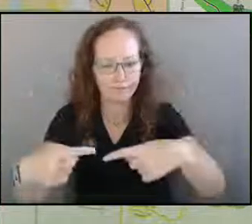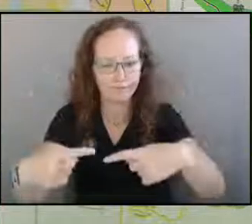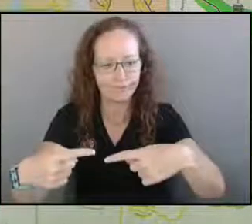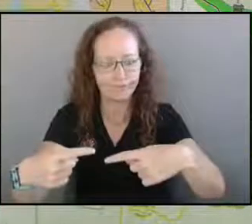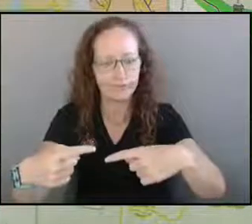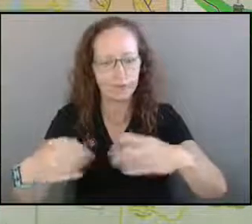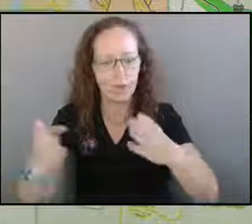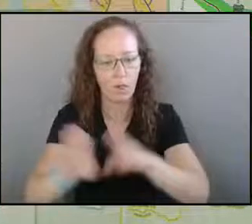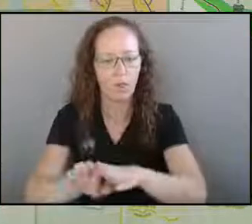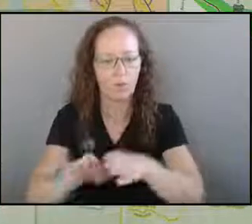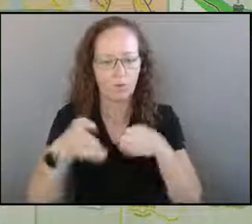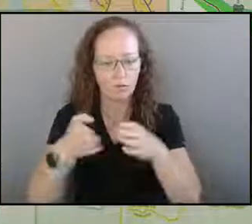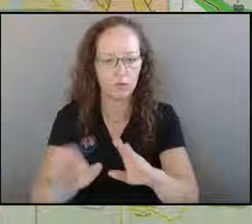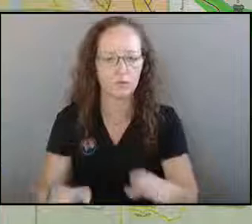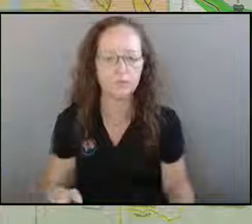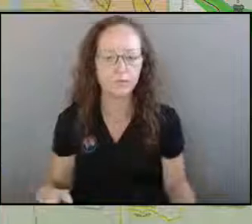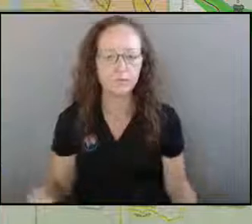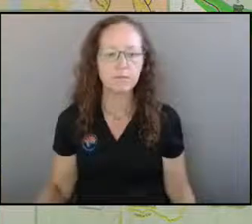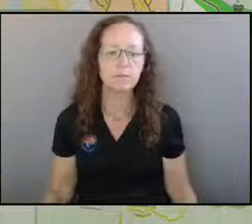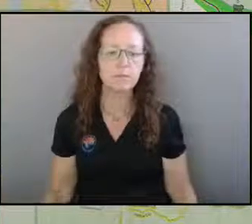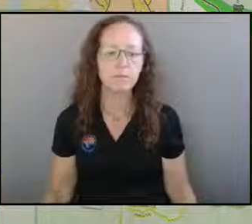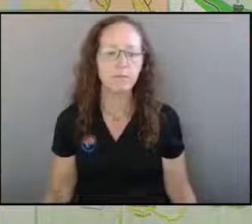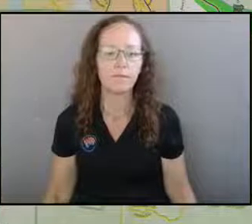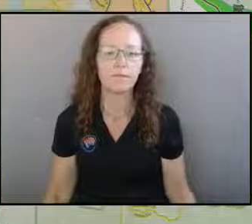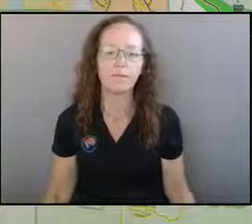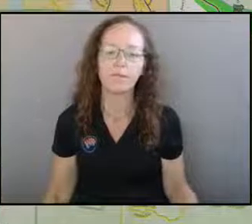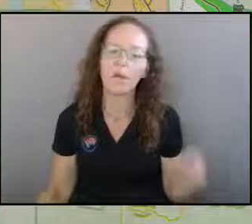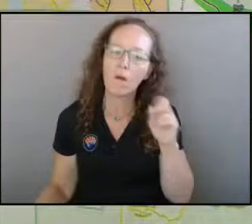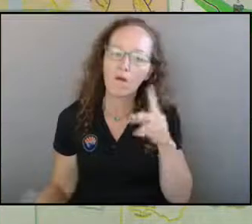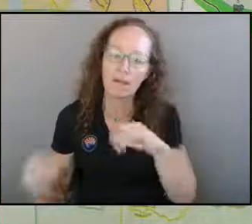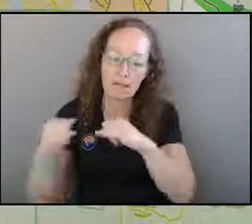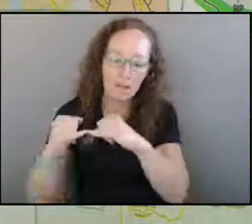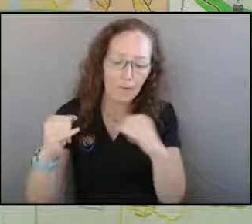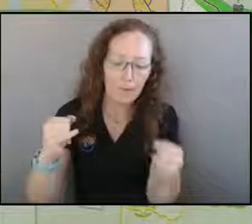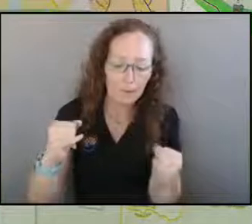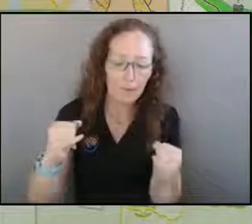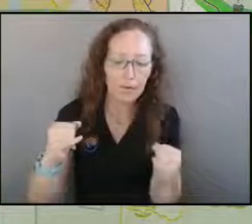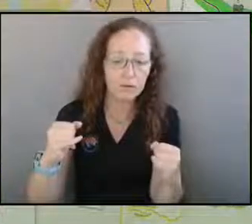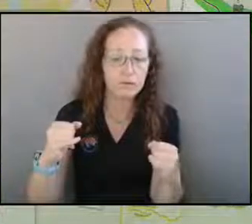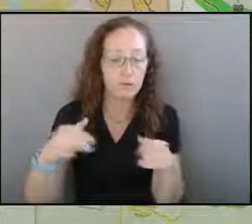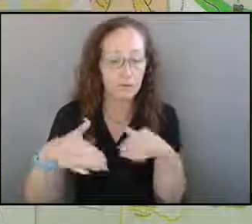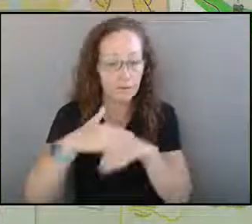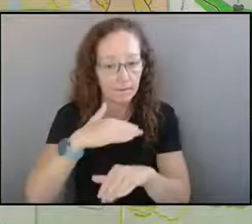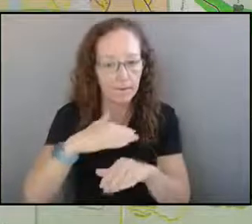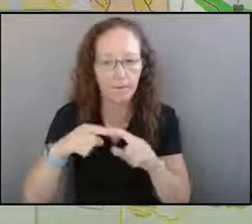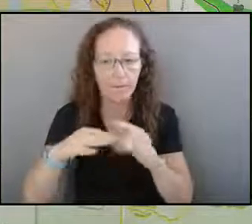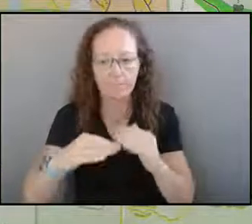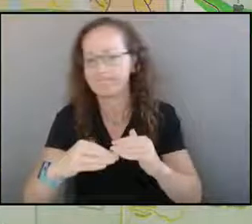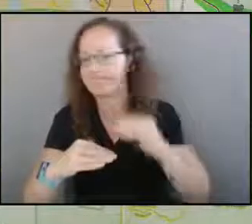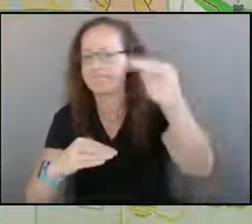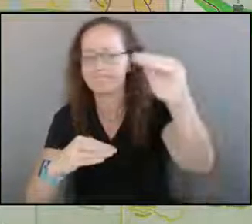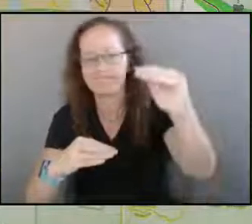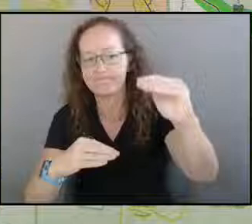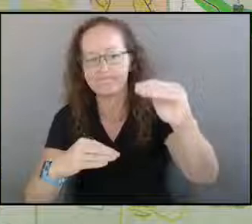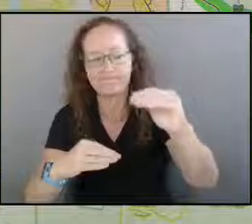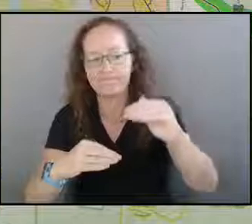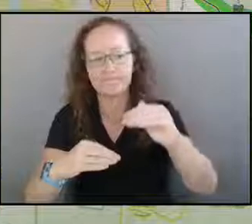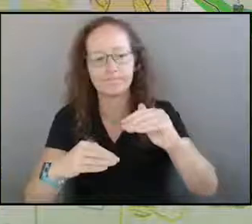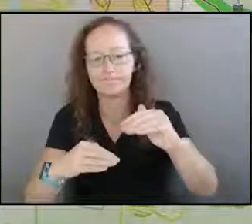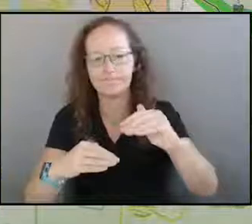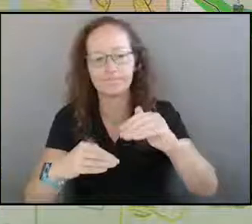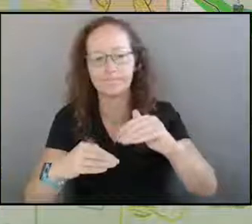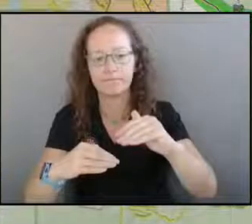Again, guys, everything other than the repopulated area is going to remain, the repopulated area is going to remain on the